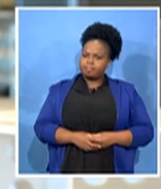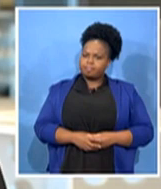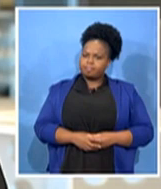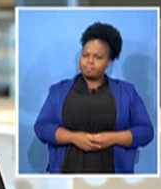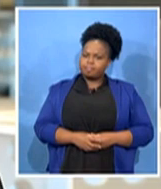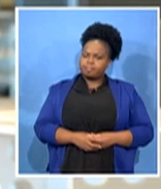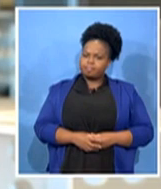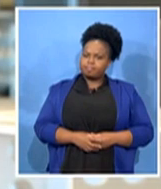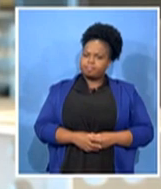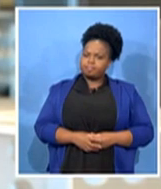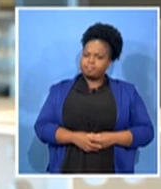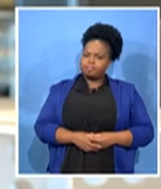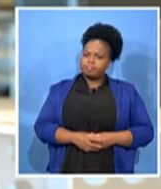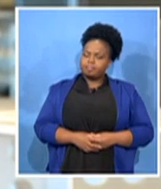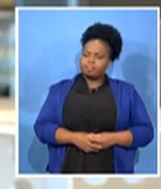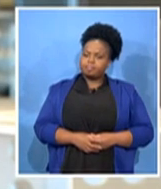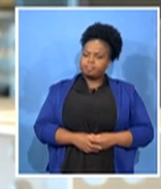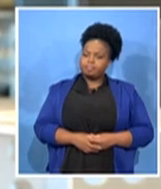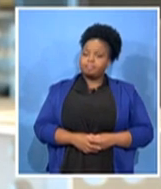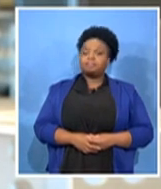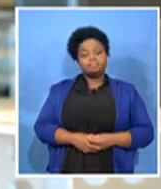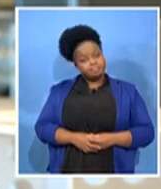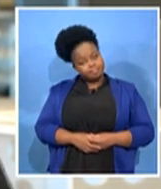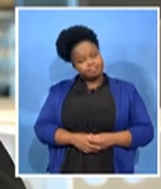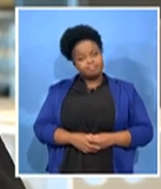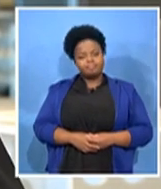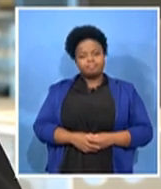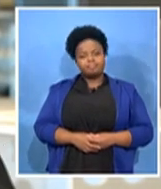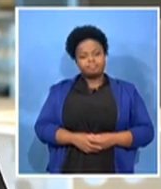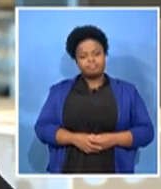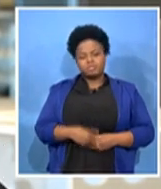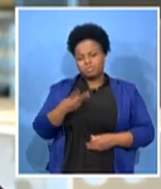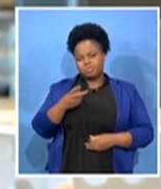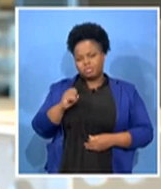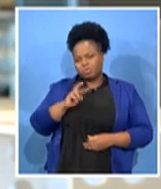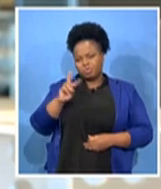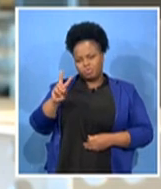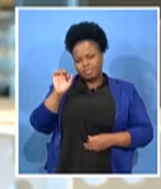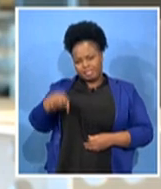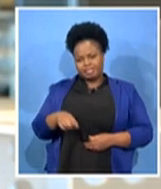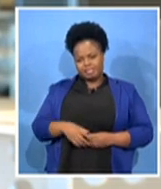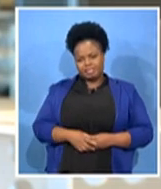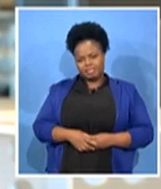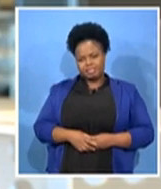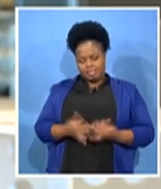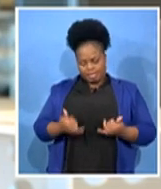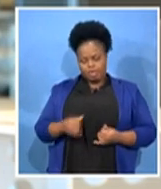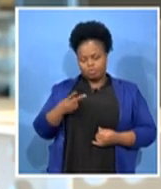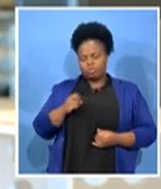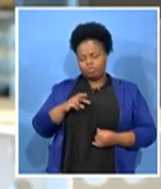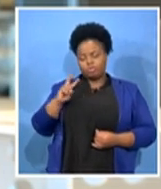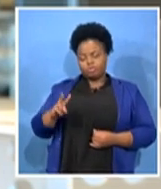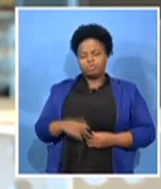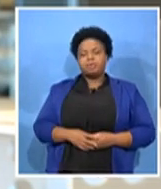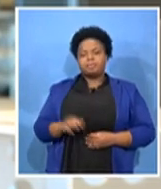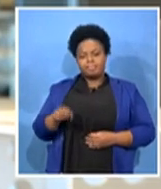Oh, well, it is, 2022? Yes, 2022. We are in 2021. Yes, 2022. It's going into an elective